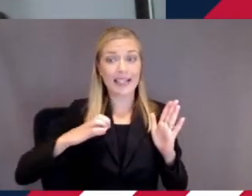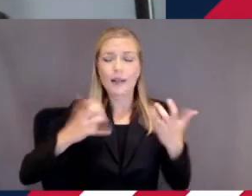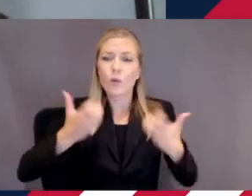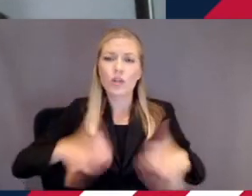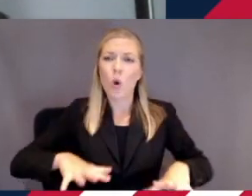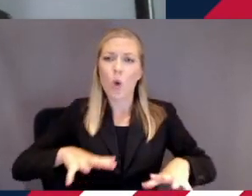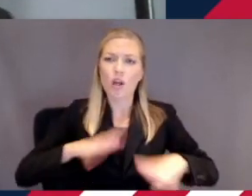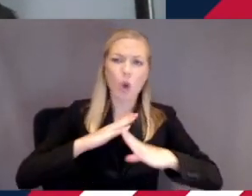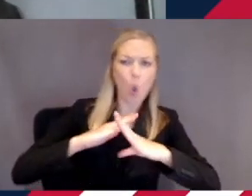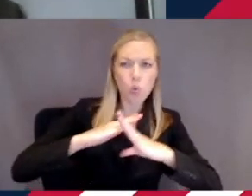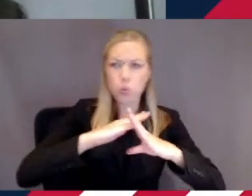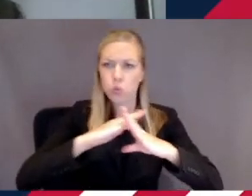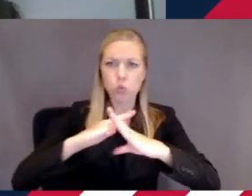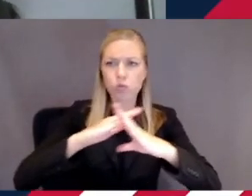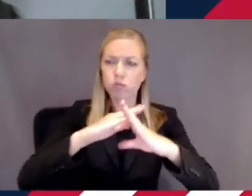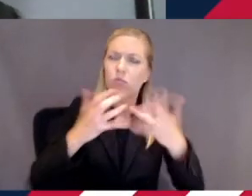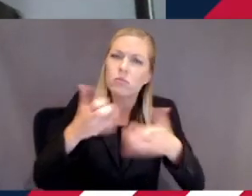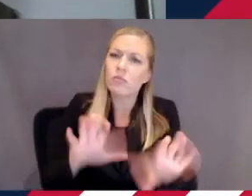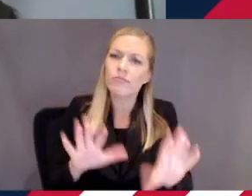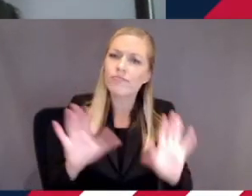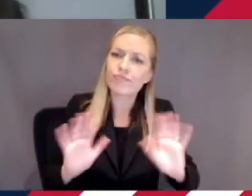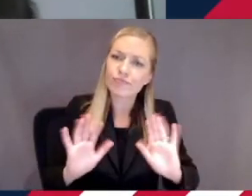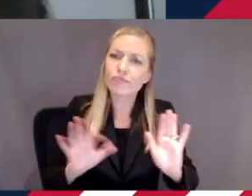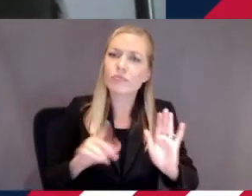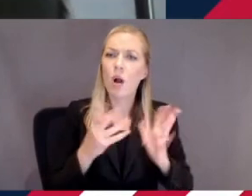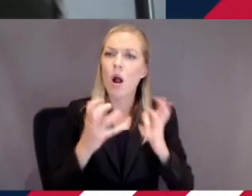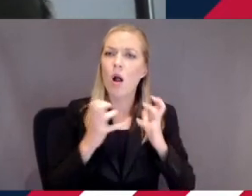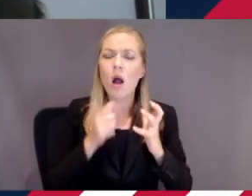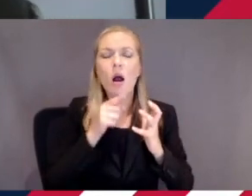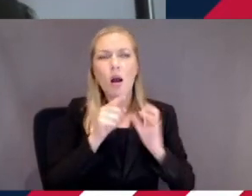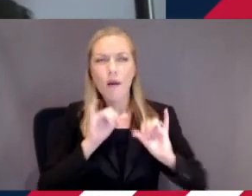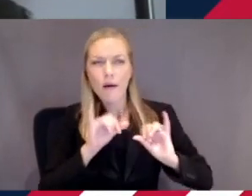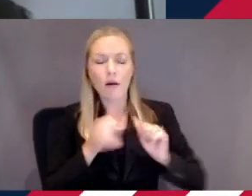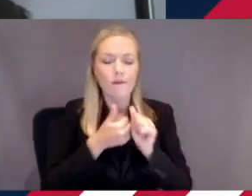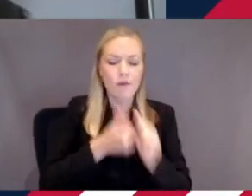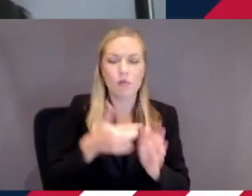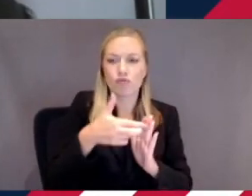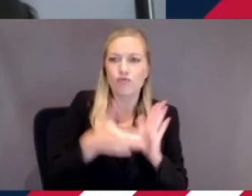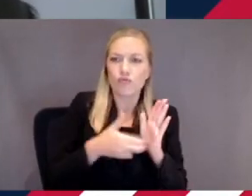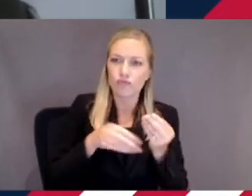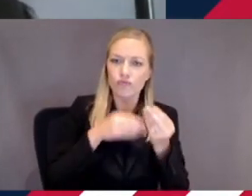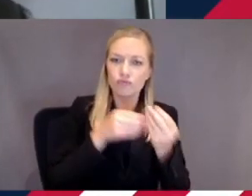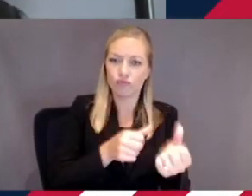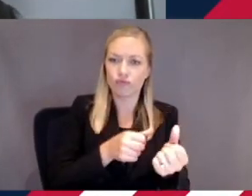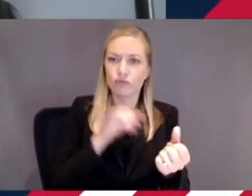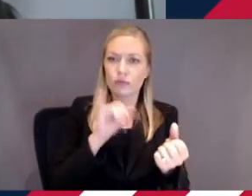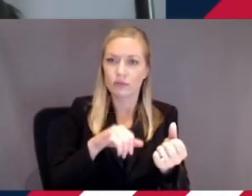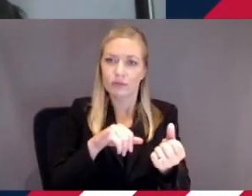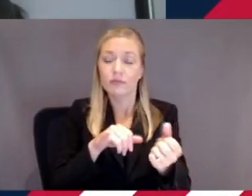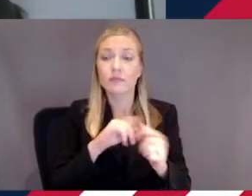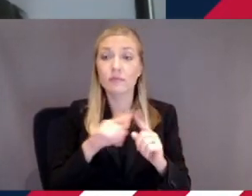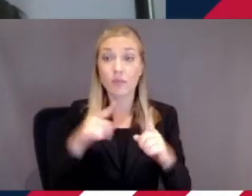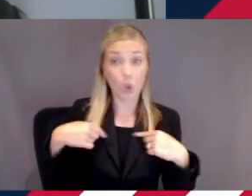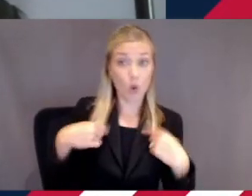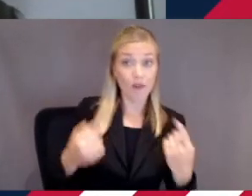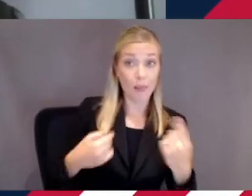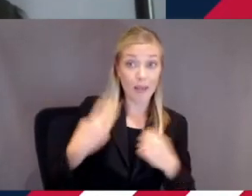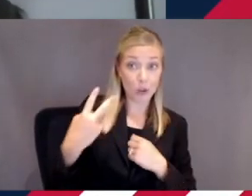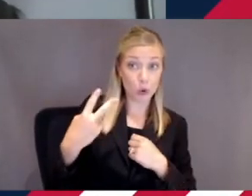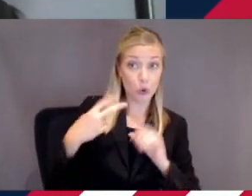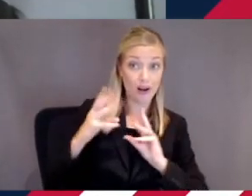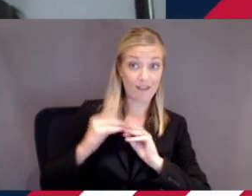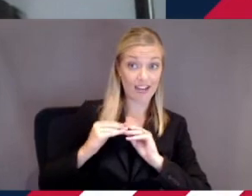very proud, this is my second time as co-chair, that over the past two conventions, we have significantly moved